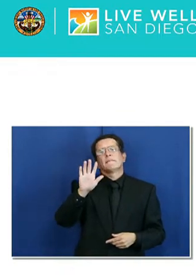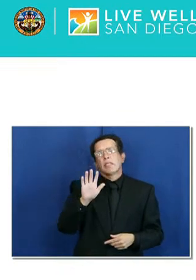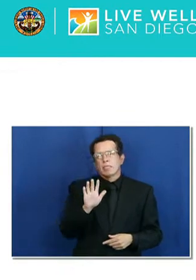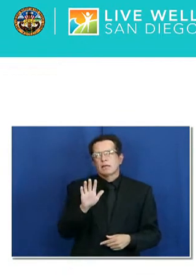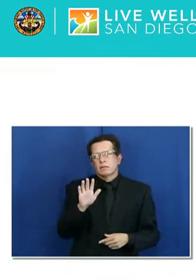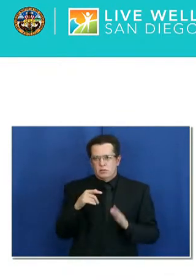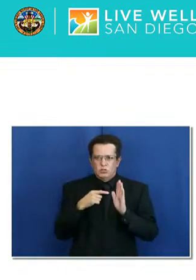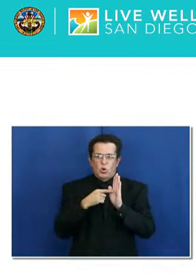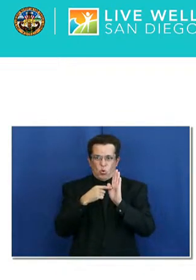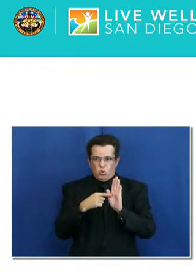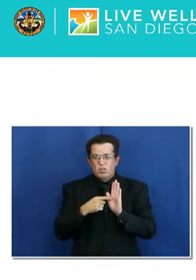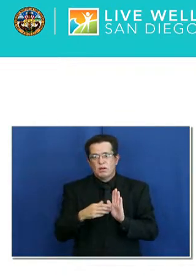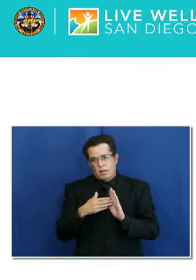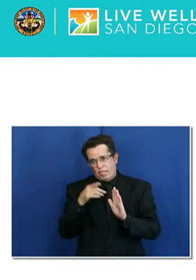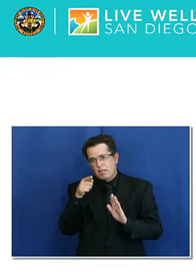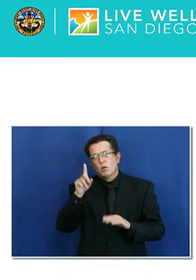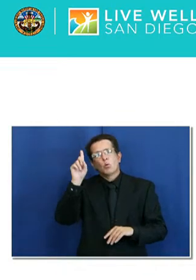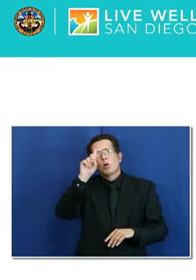slide?